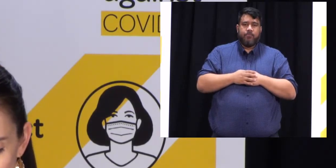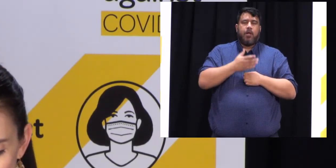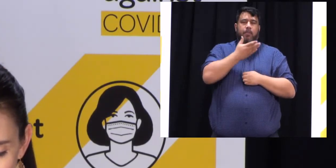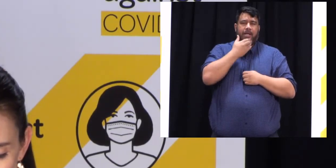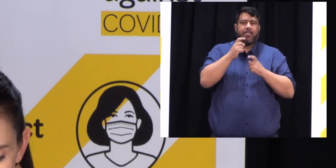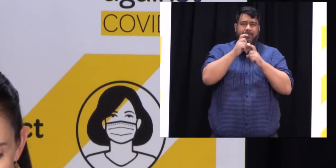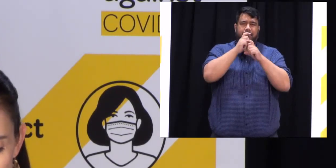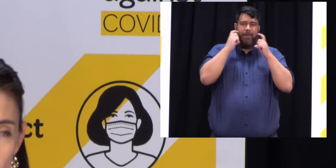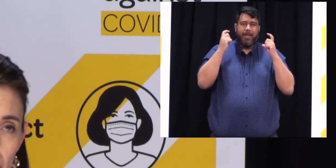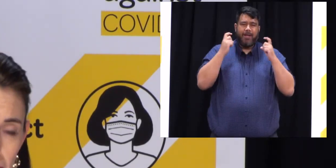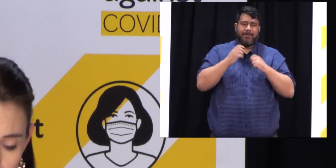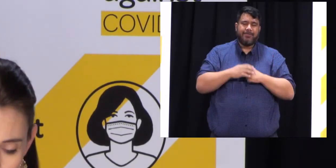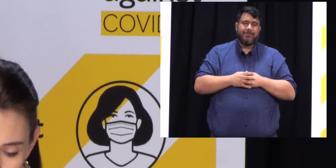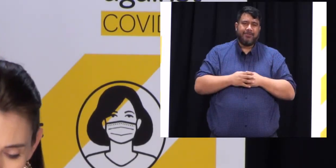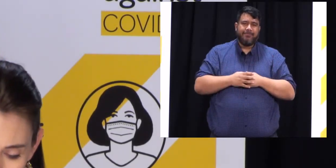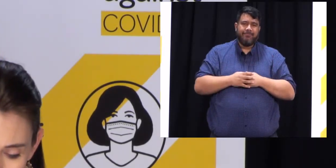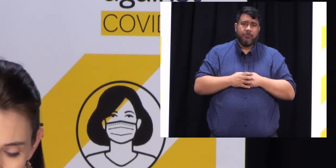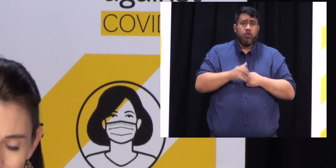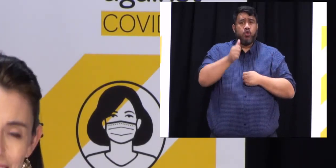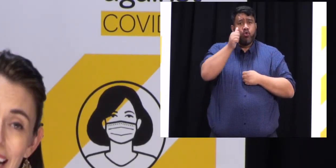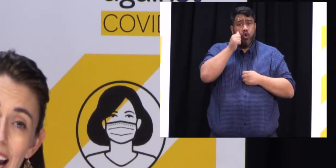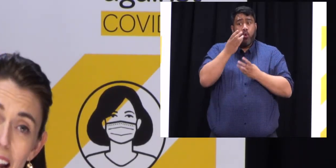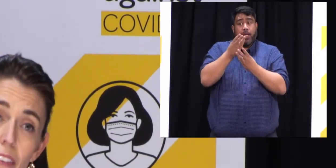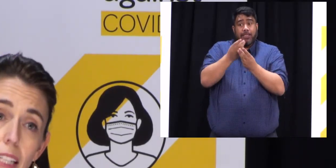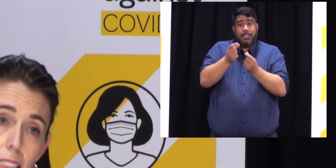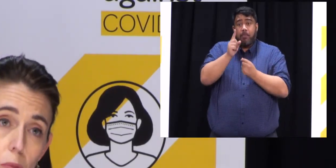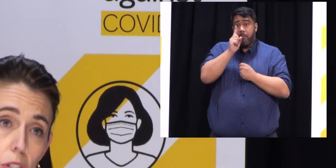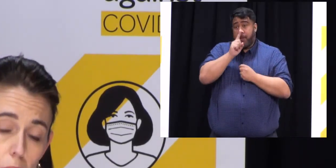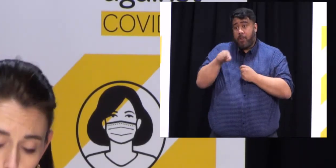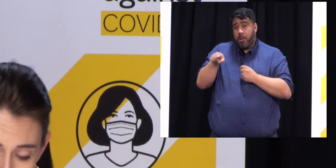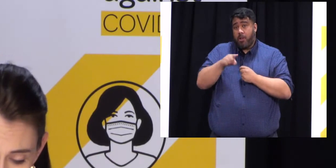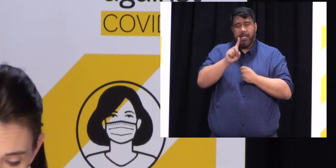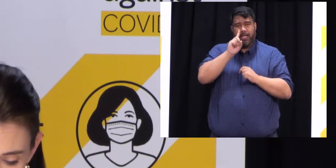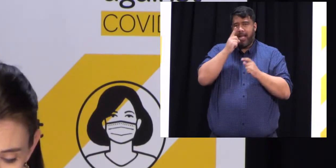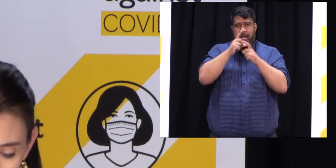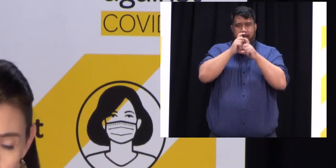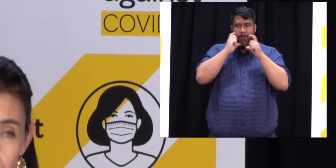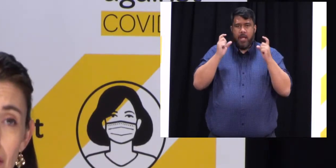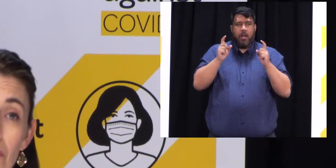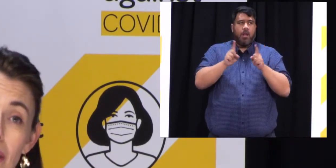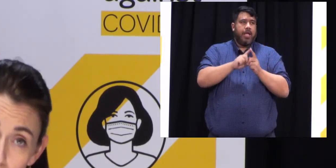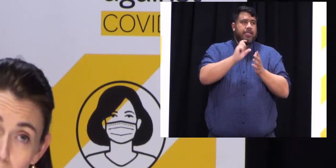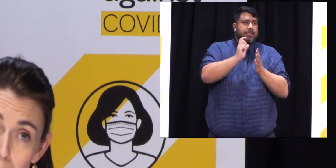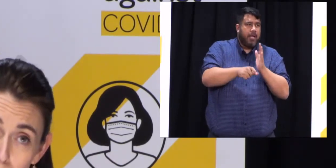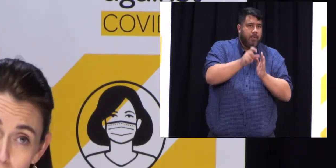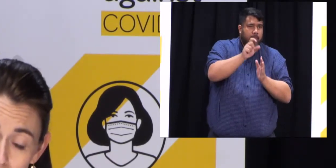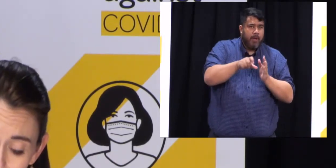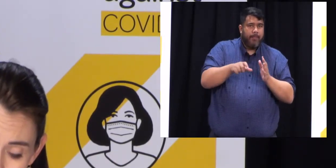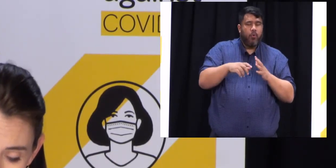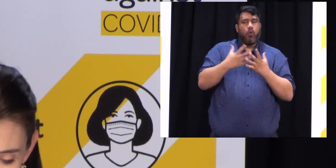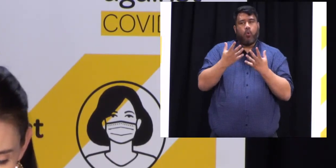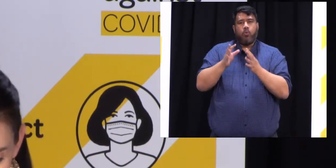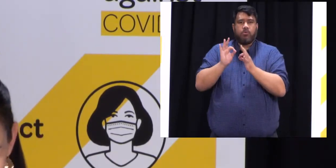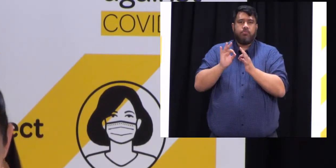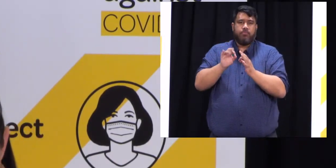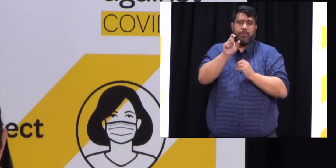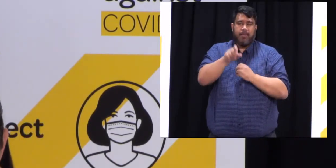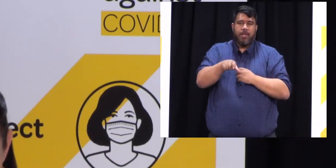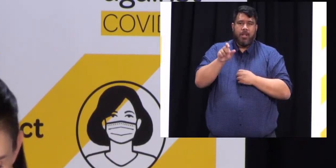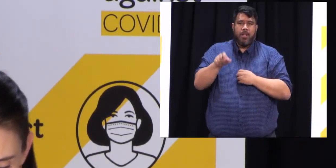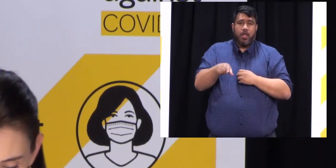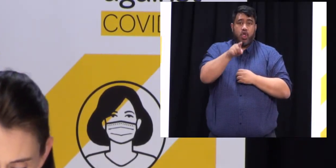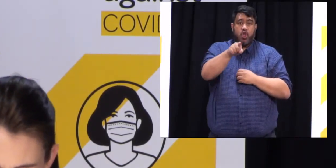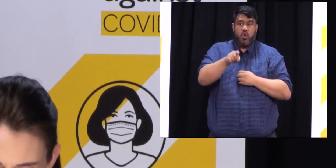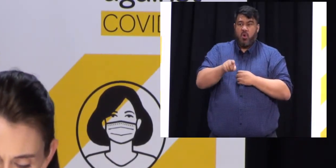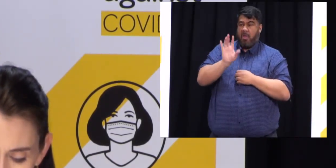community who are not able to wear face coverings and have exemptions from doing so. Please remember to be kind.